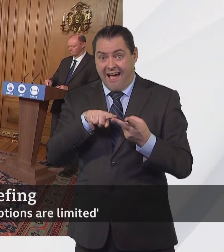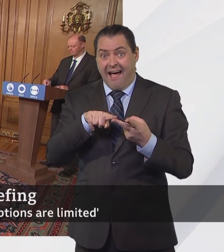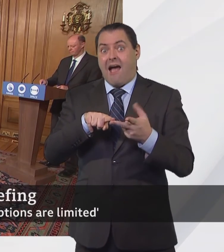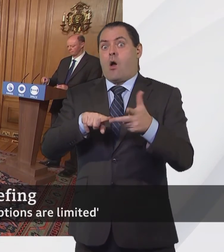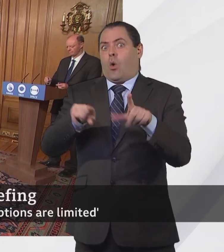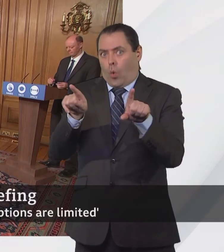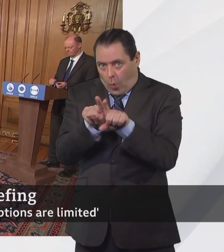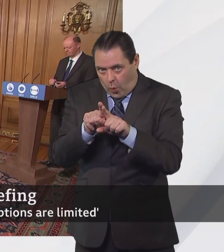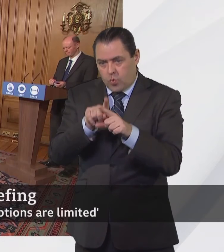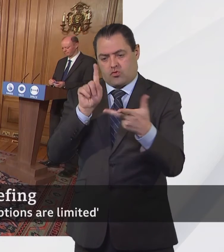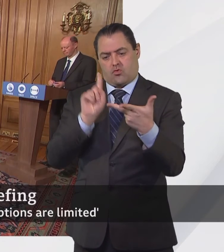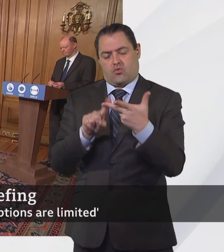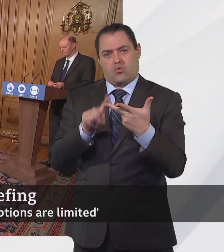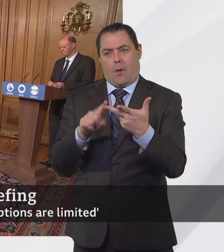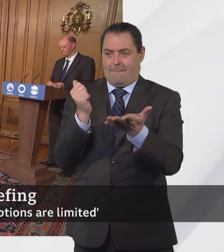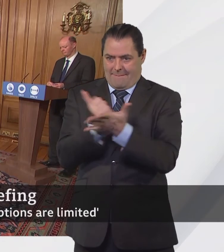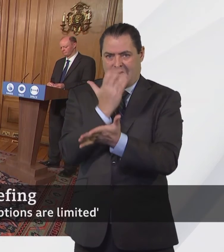the